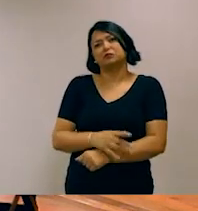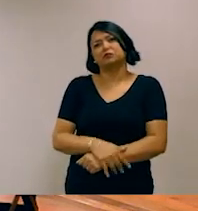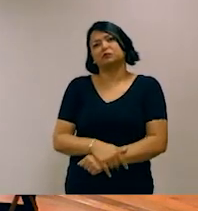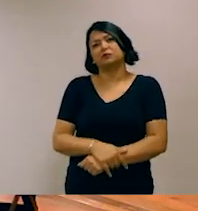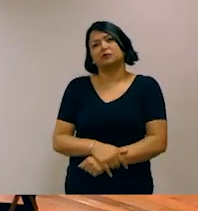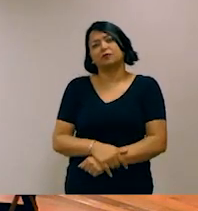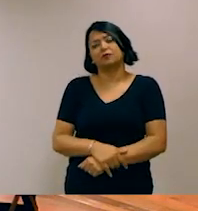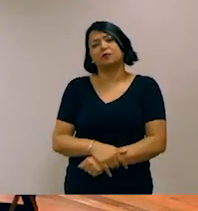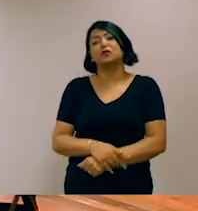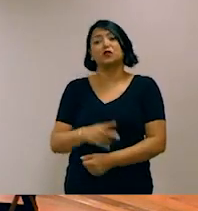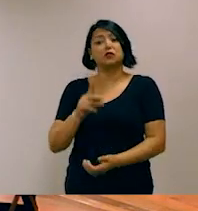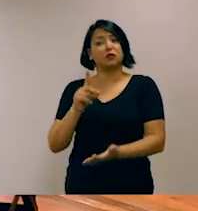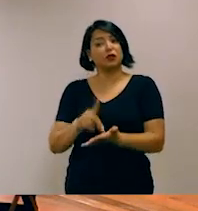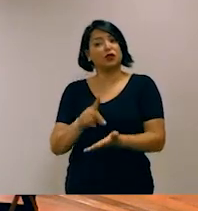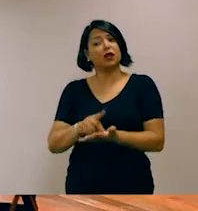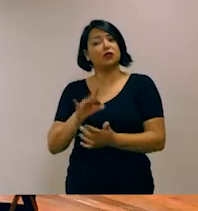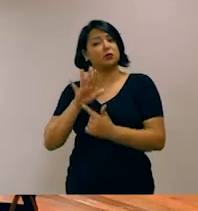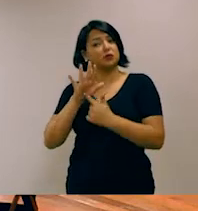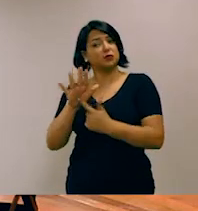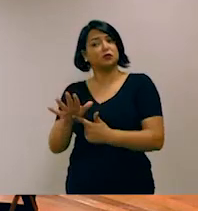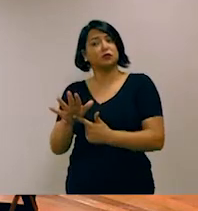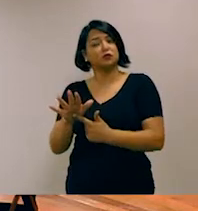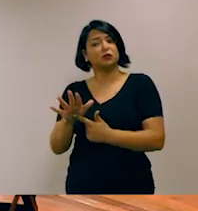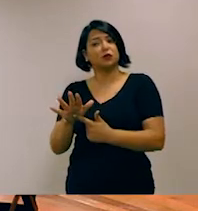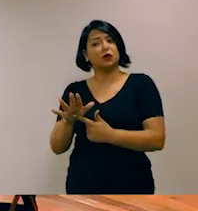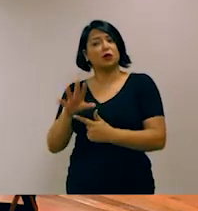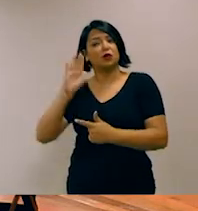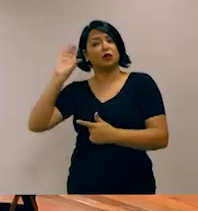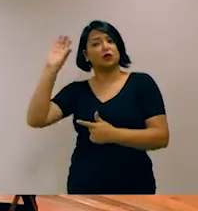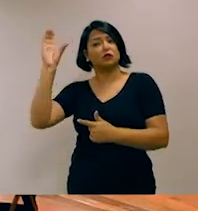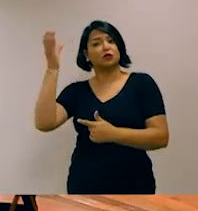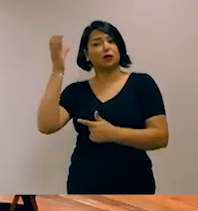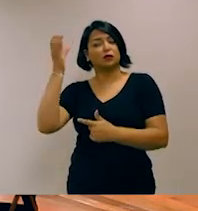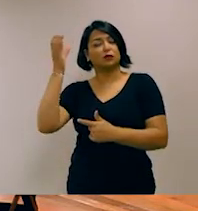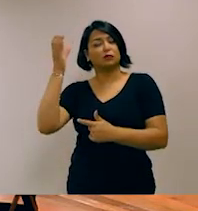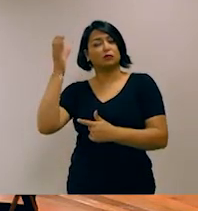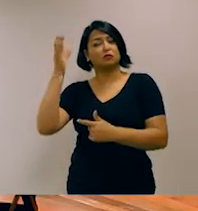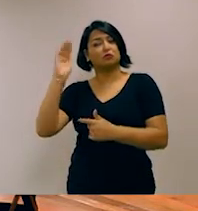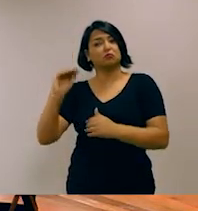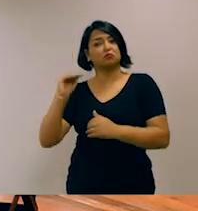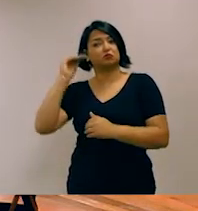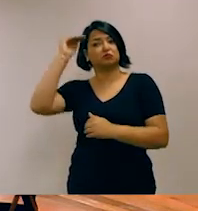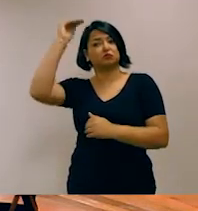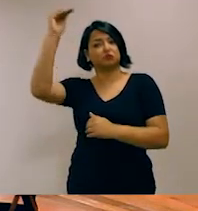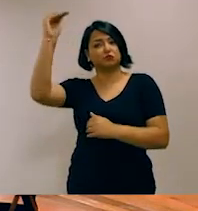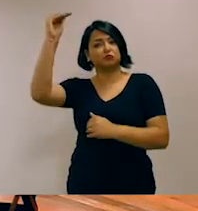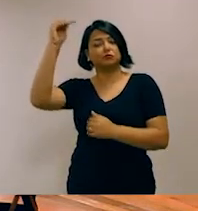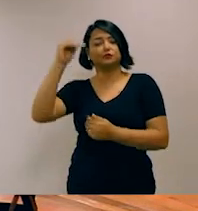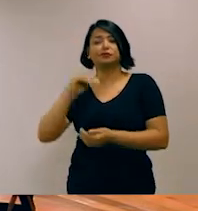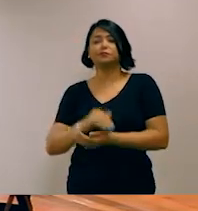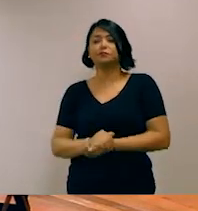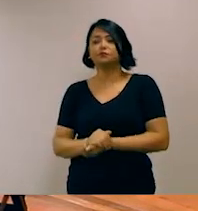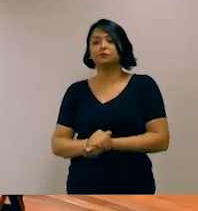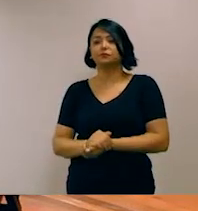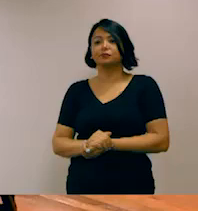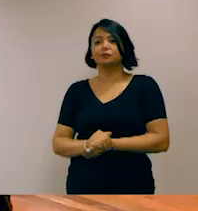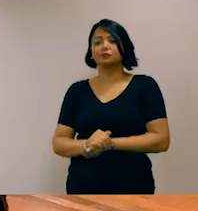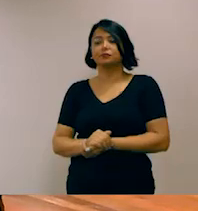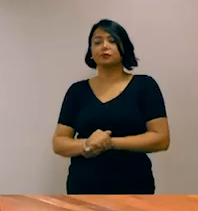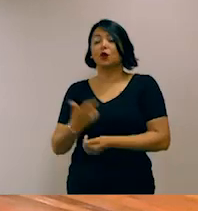classes. But this was a test that we did, and it truly presented a higher result, a better